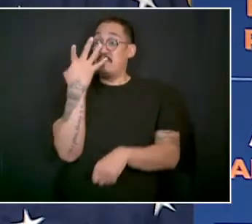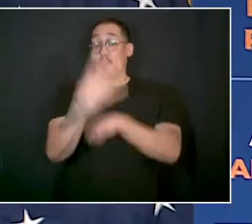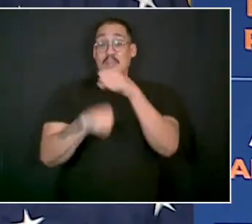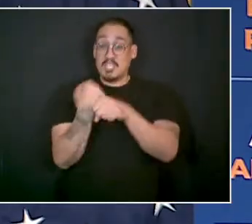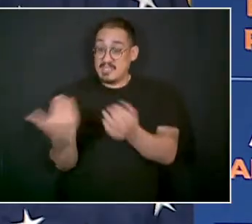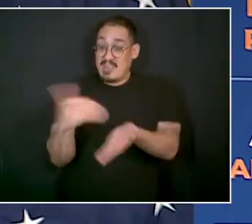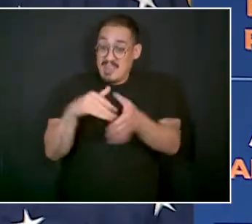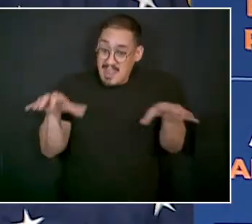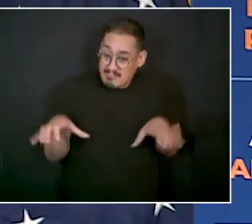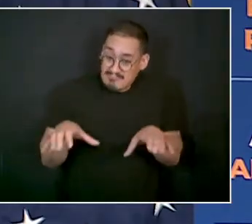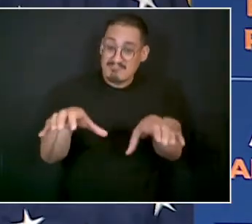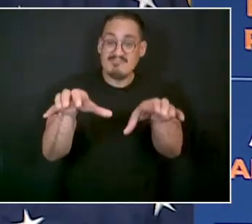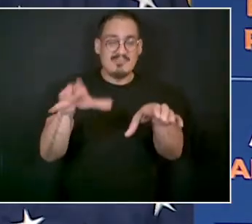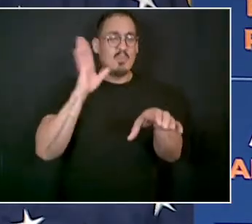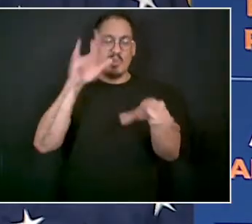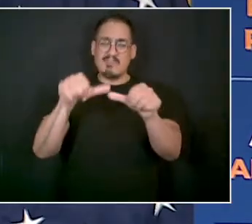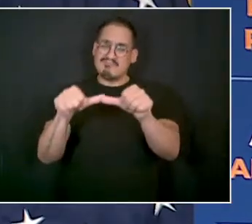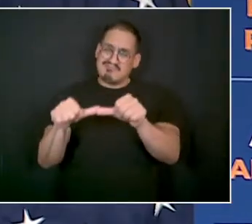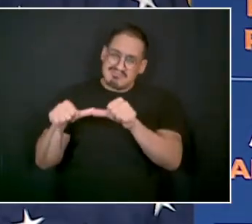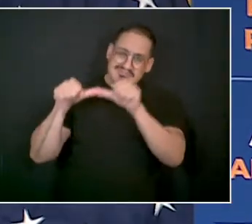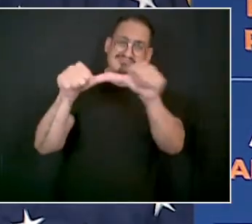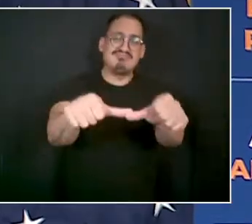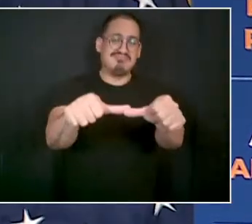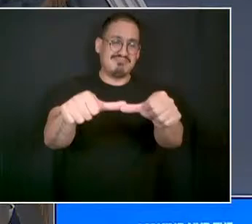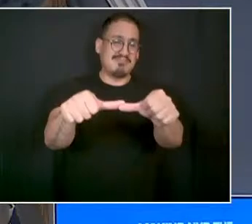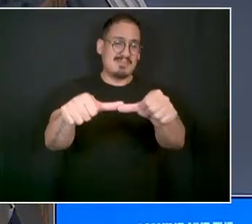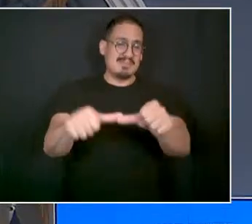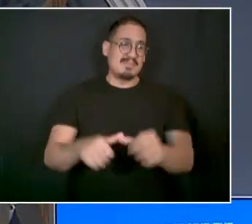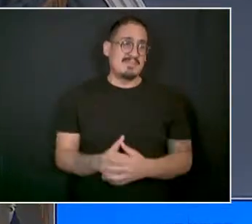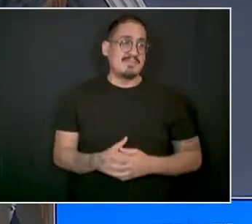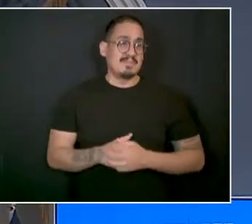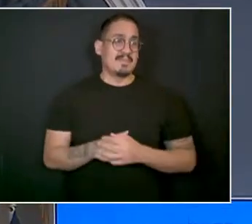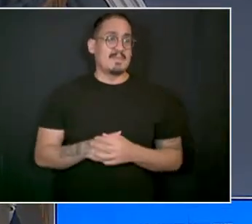turn the city around. That's why I'm running. Yeah.